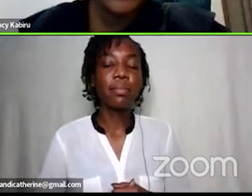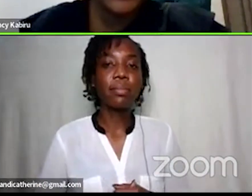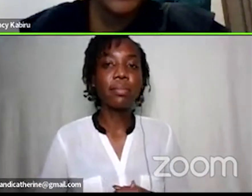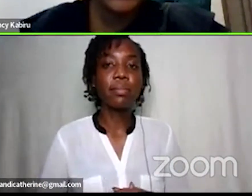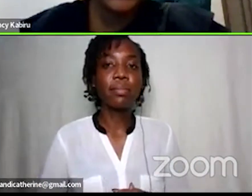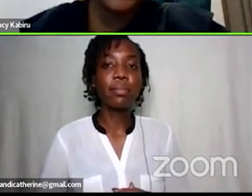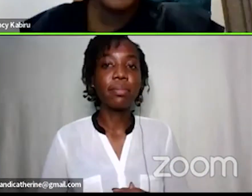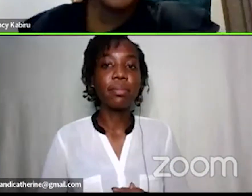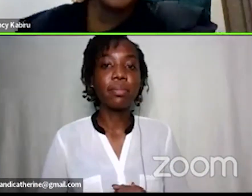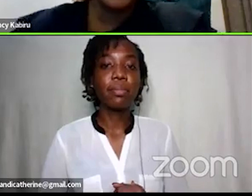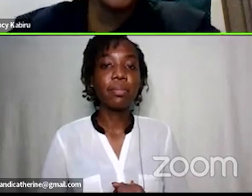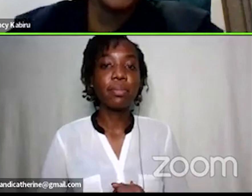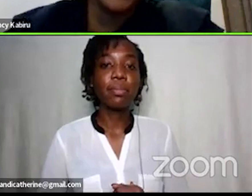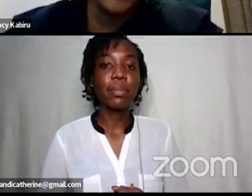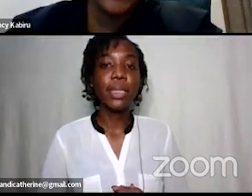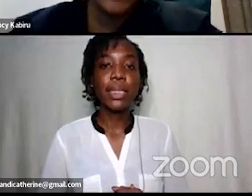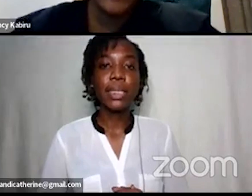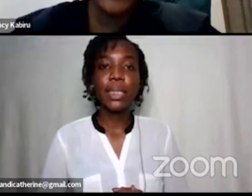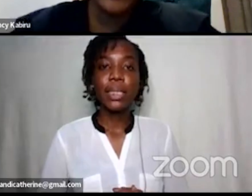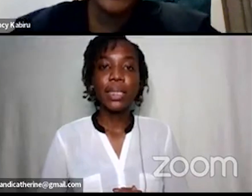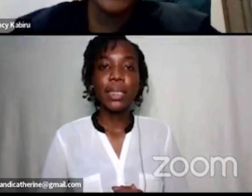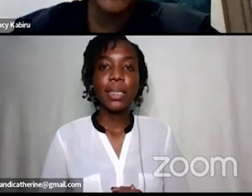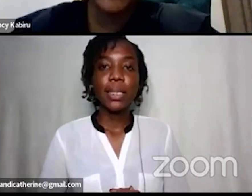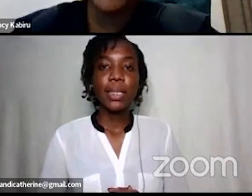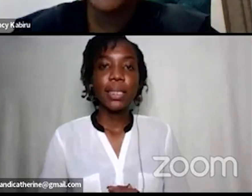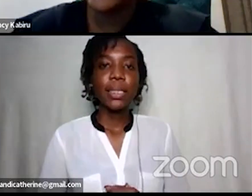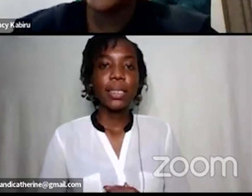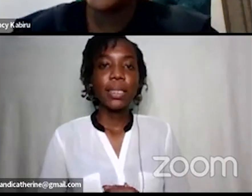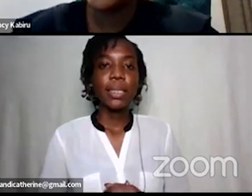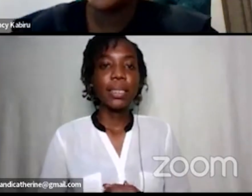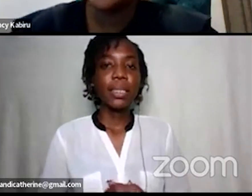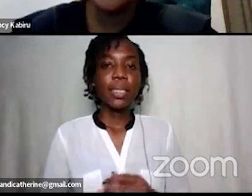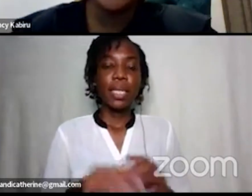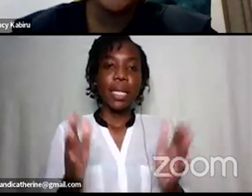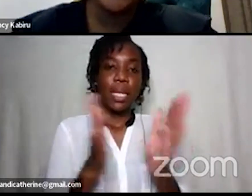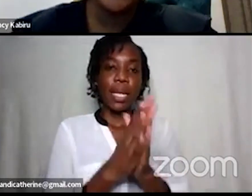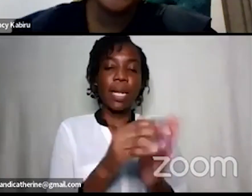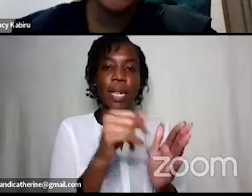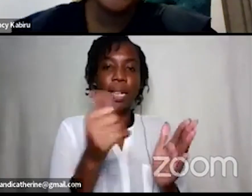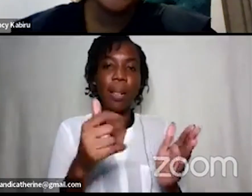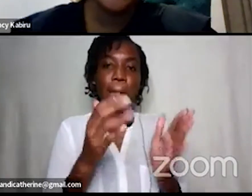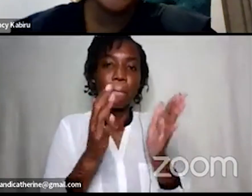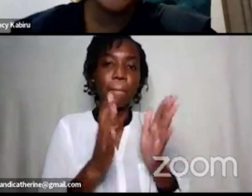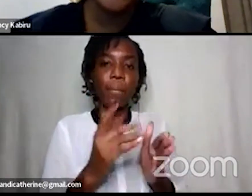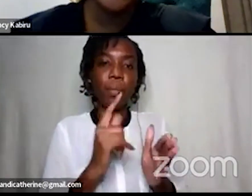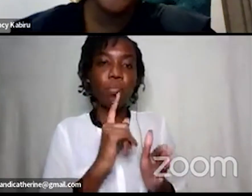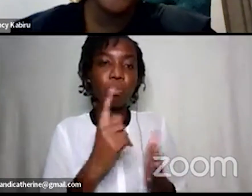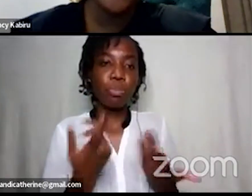Just to answer her. Okay. And someone else is saying,